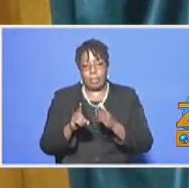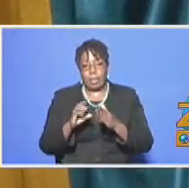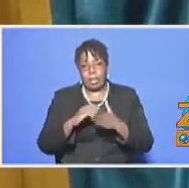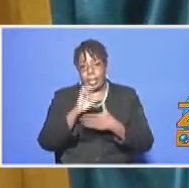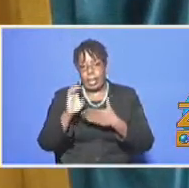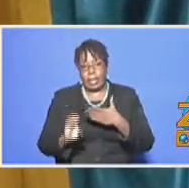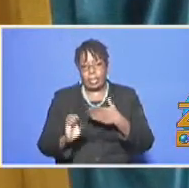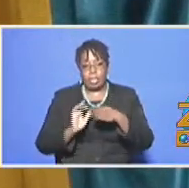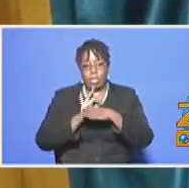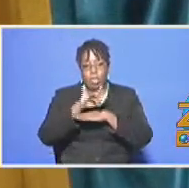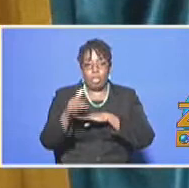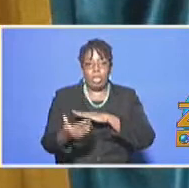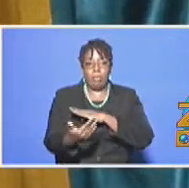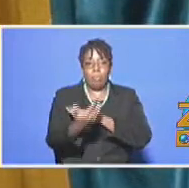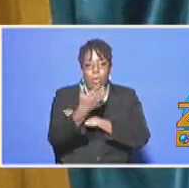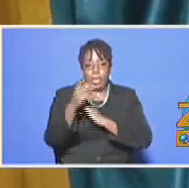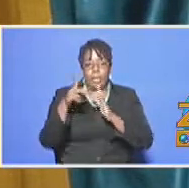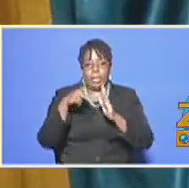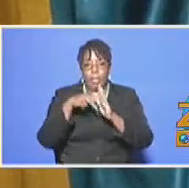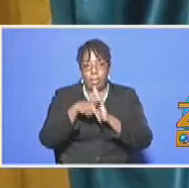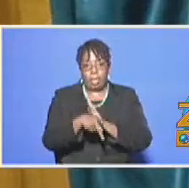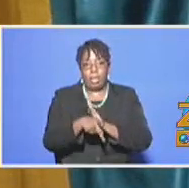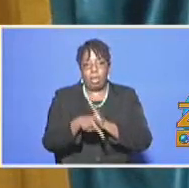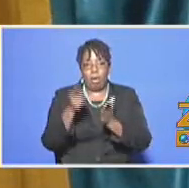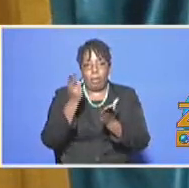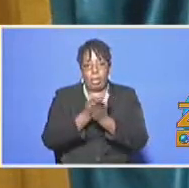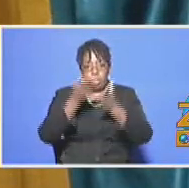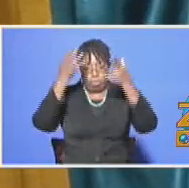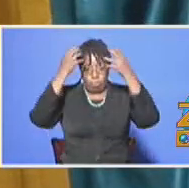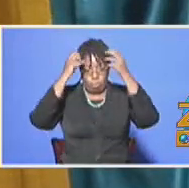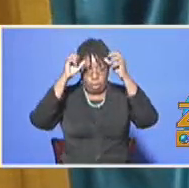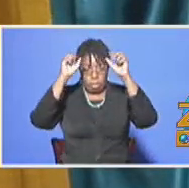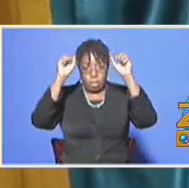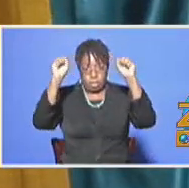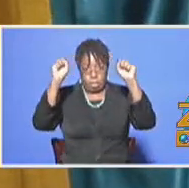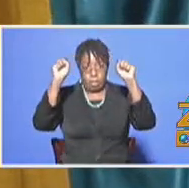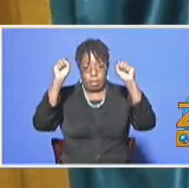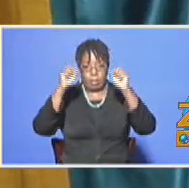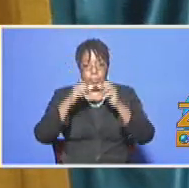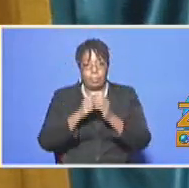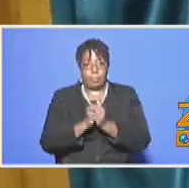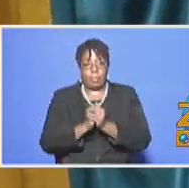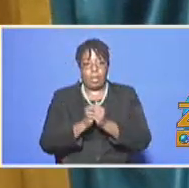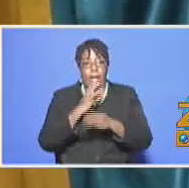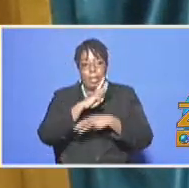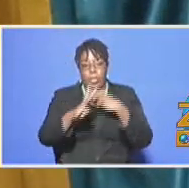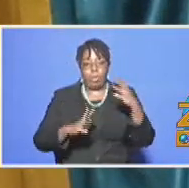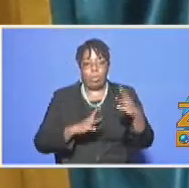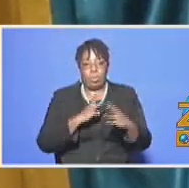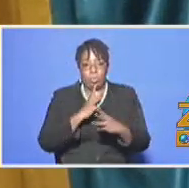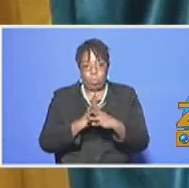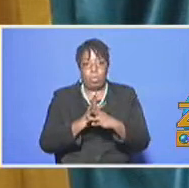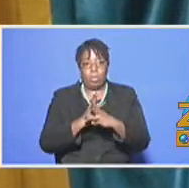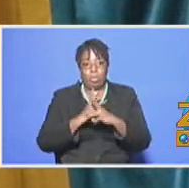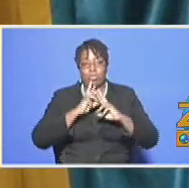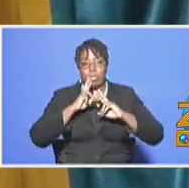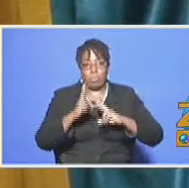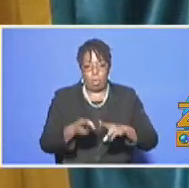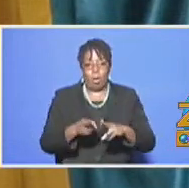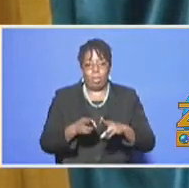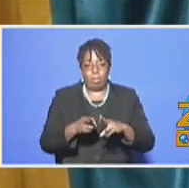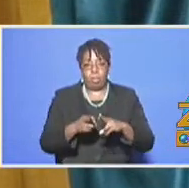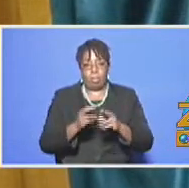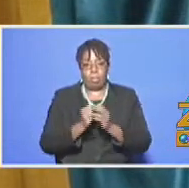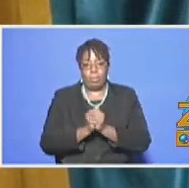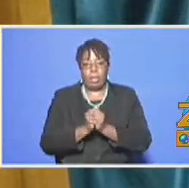in the early morning assassination of Haitian President Jovenel Moïse, and the world reacts. In a statement this